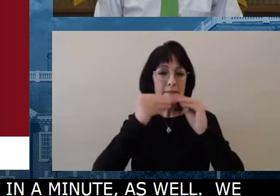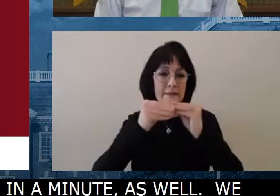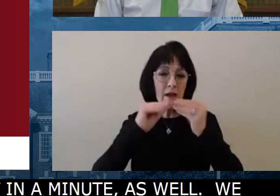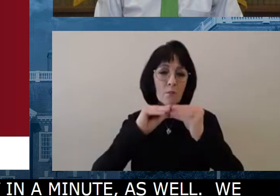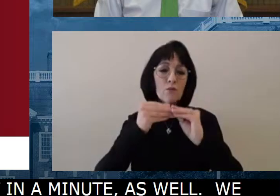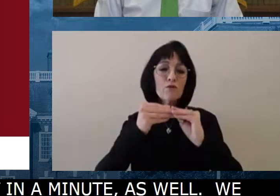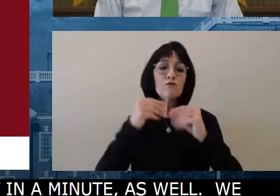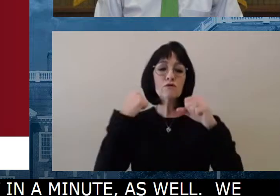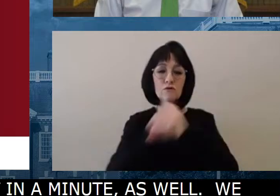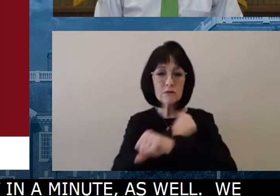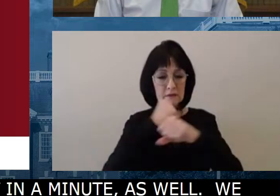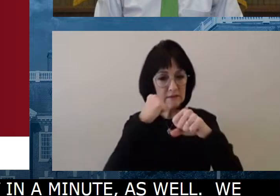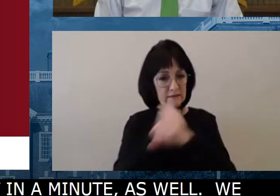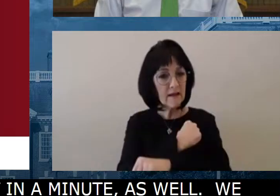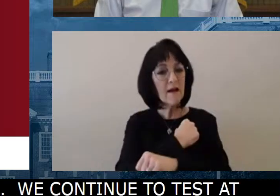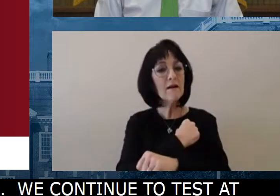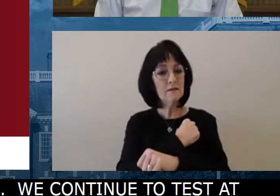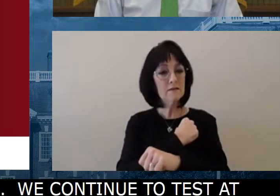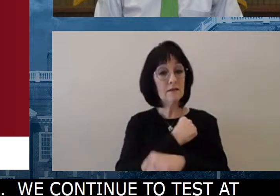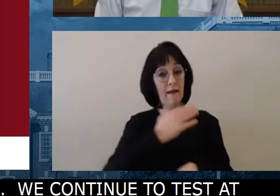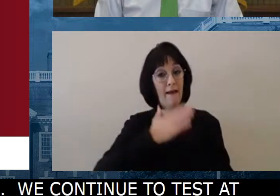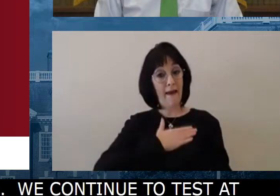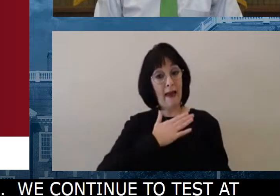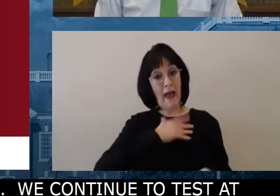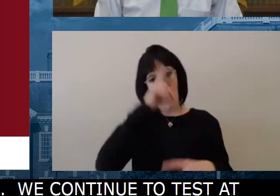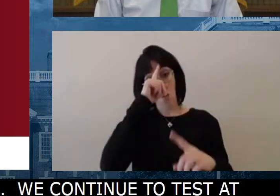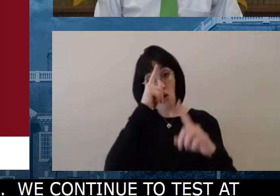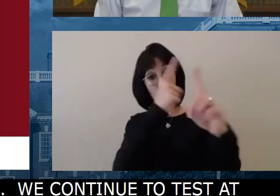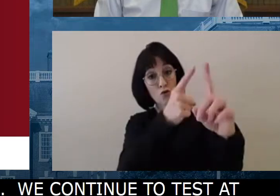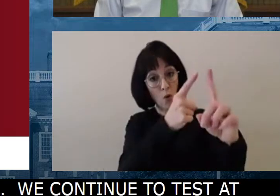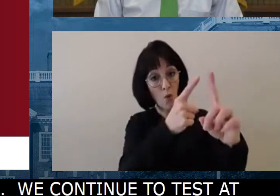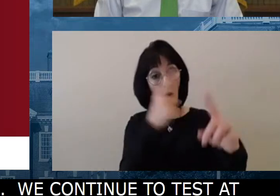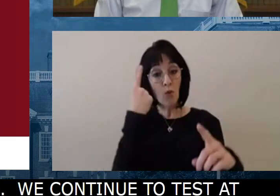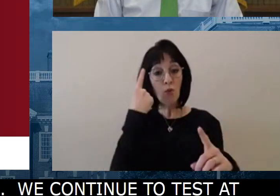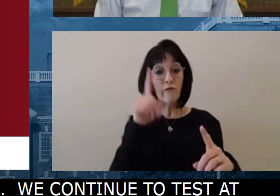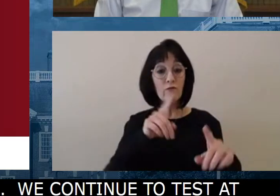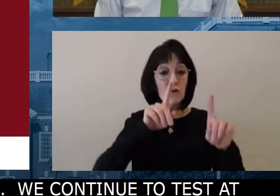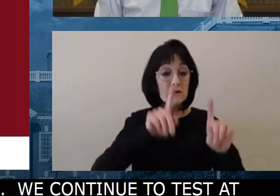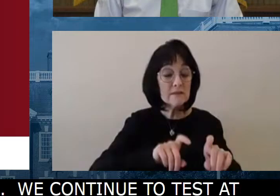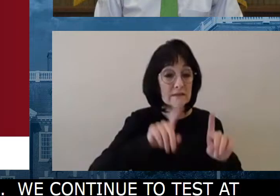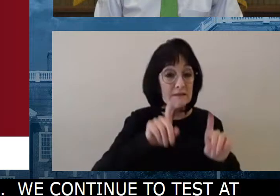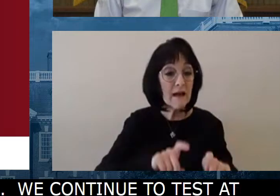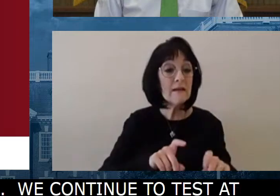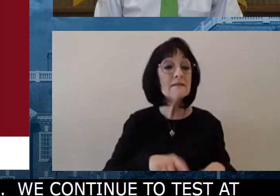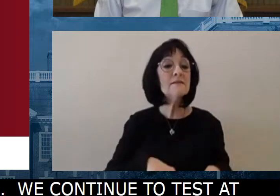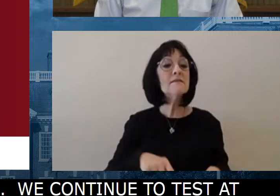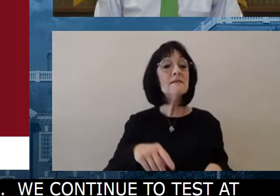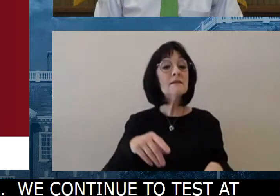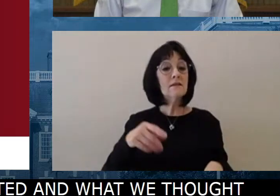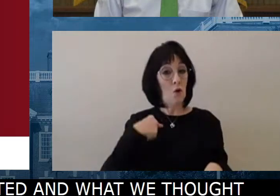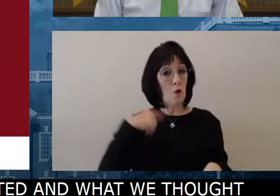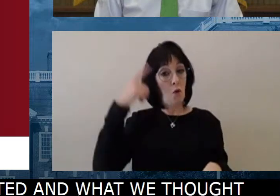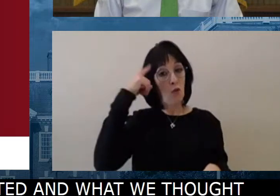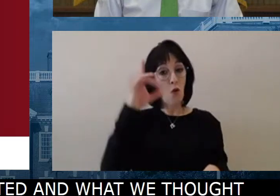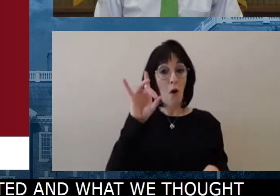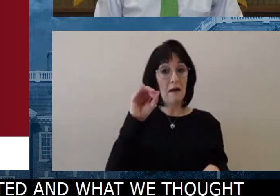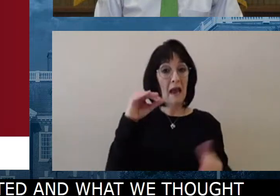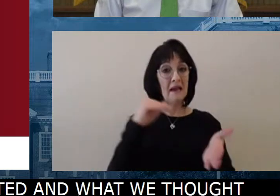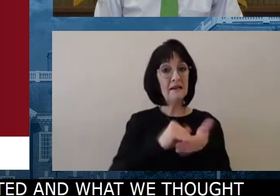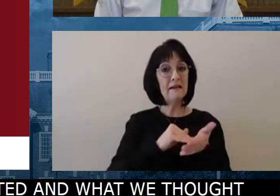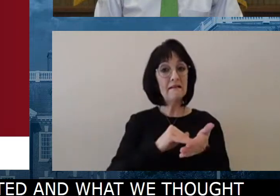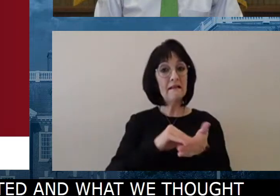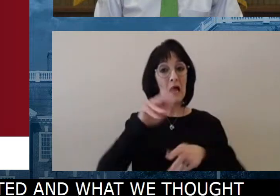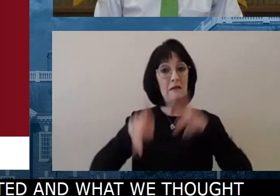we expected, what we thought was our reach objective back in the spring of 80,000 a month, almost twice